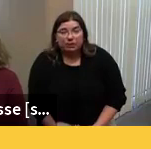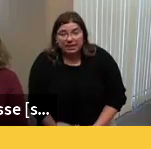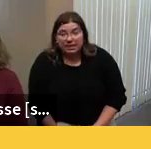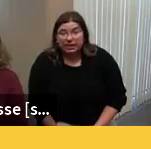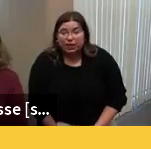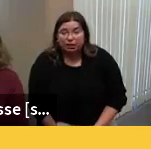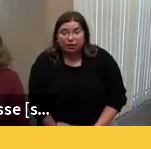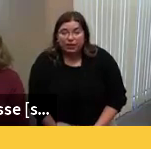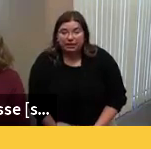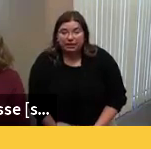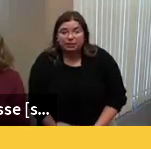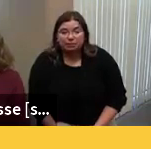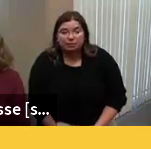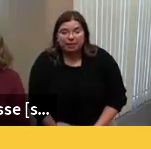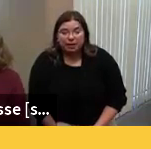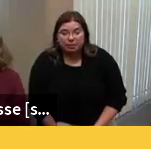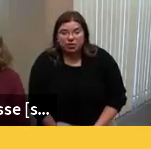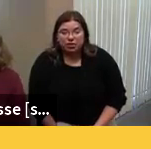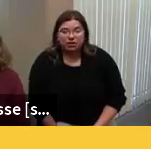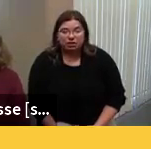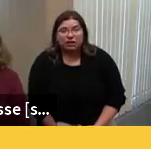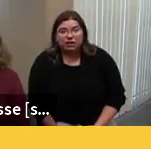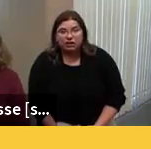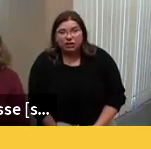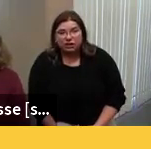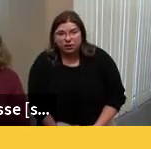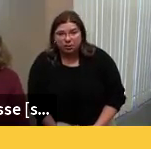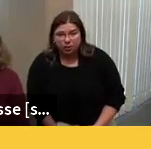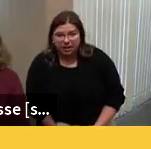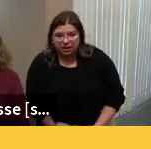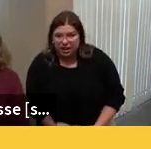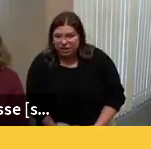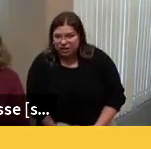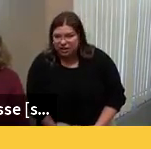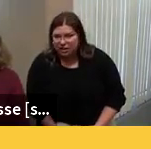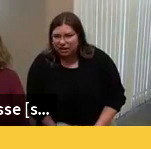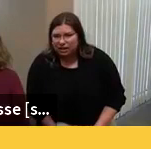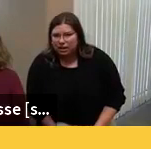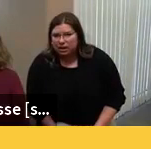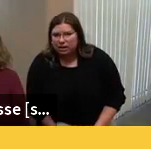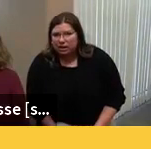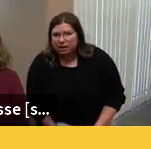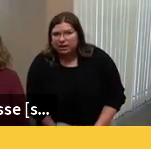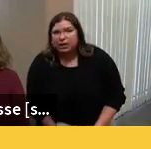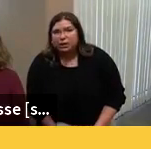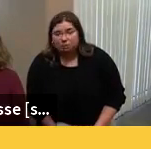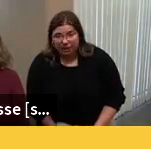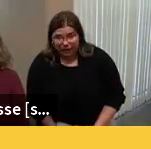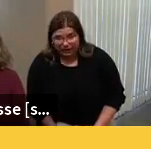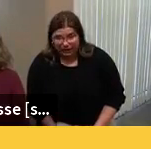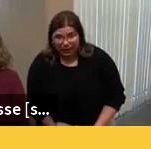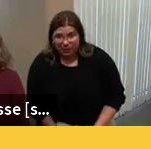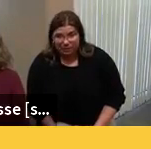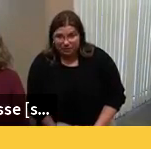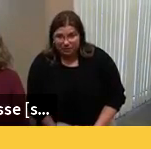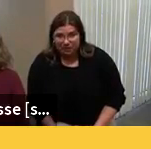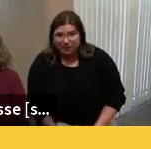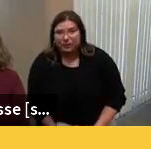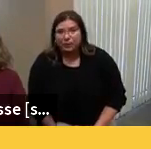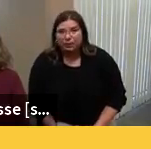We were recently accredited by the Commission on Collegiate Interpreter Education. 3 years